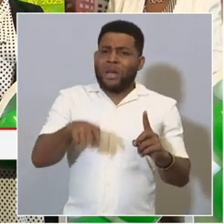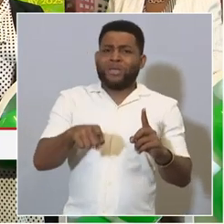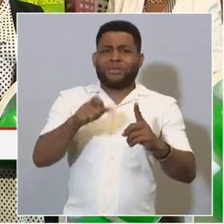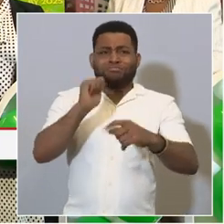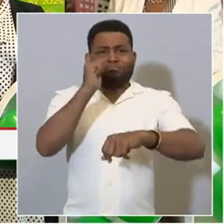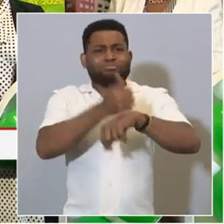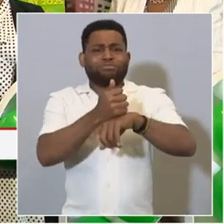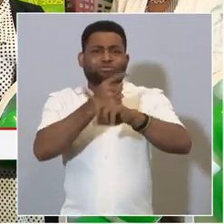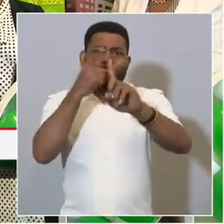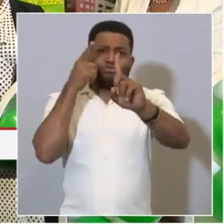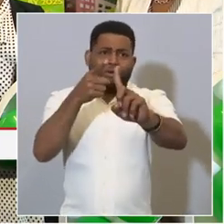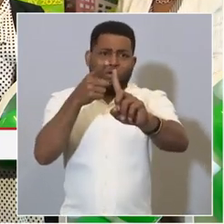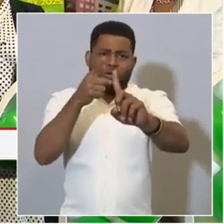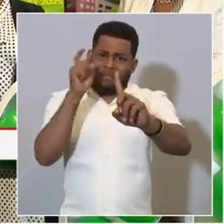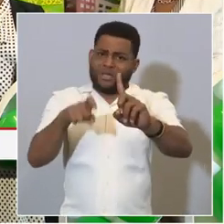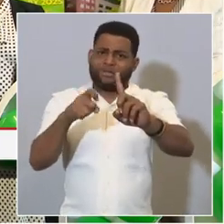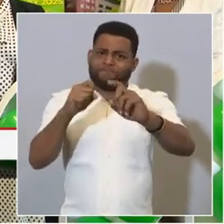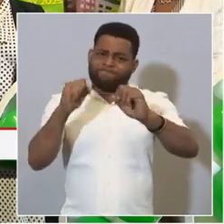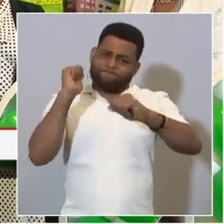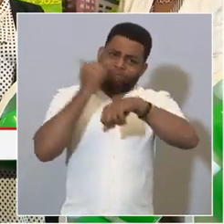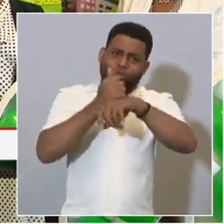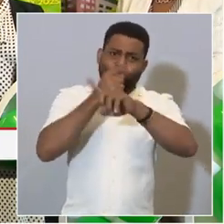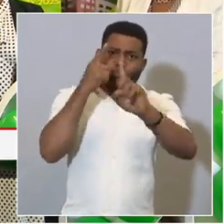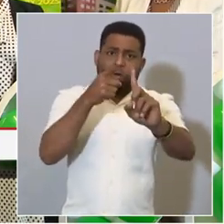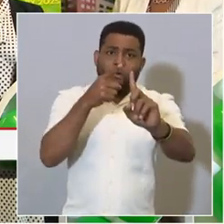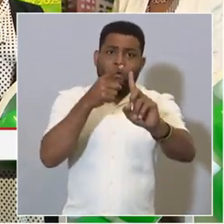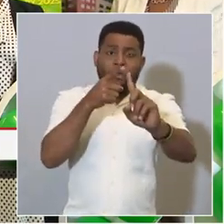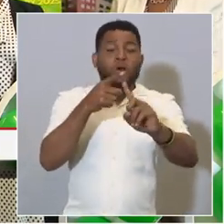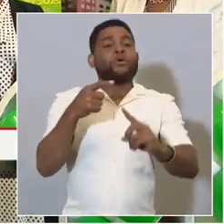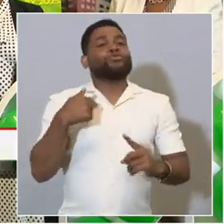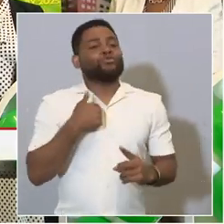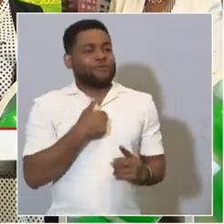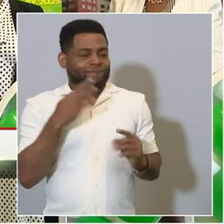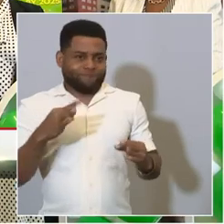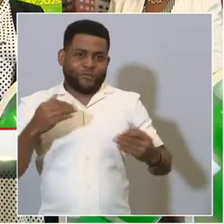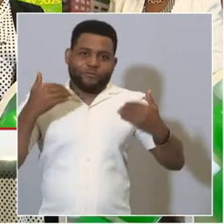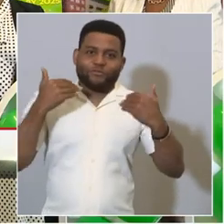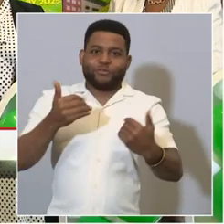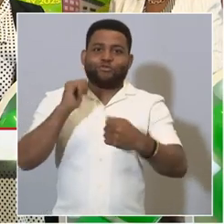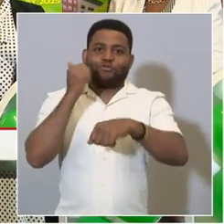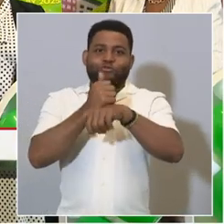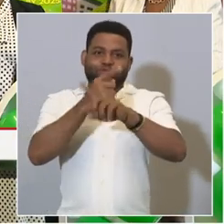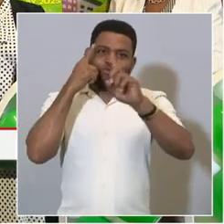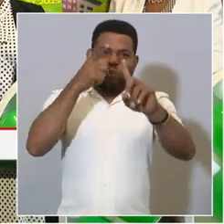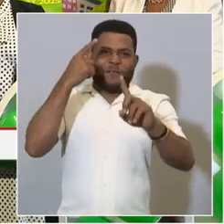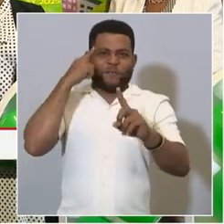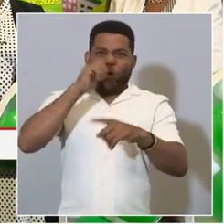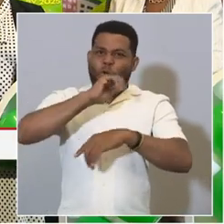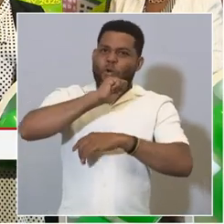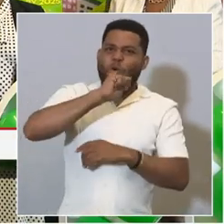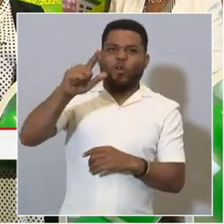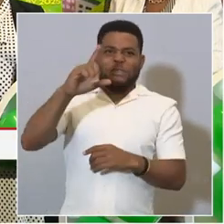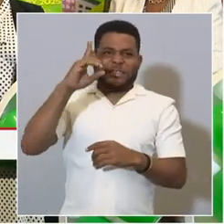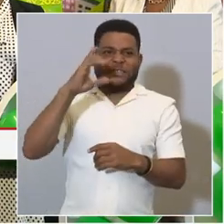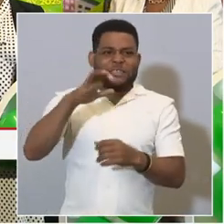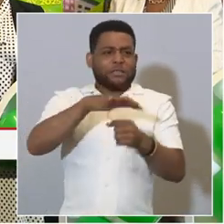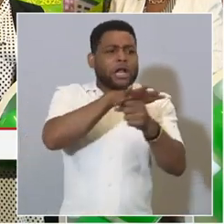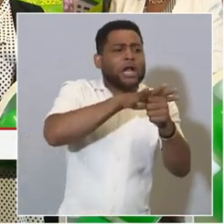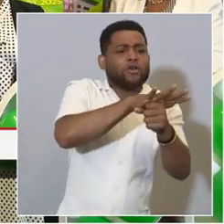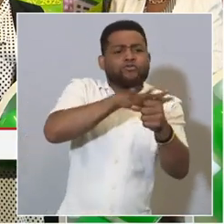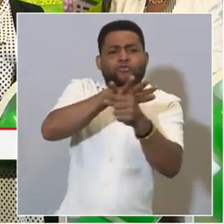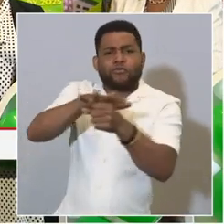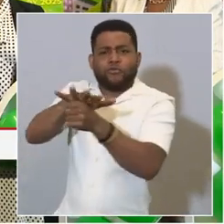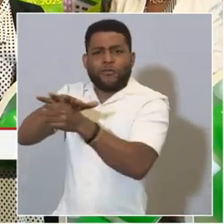set a goal for the entire city, but we set goals for each planning area. So today, I'm proud